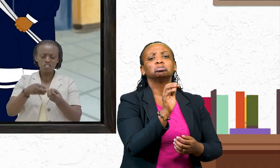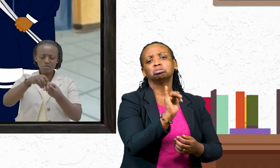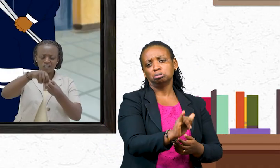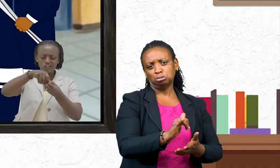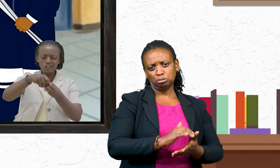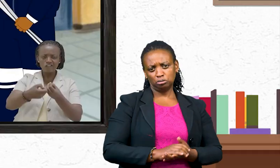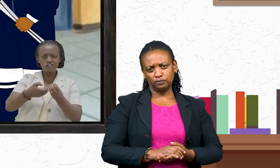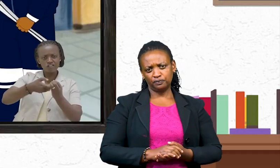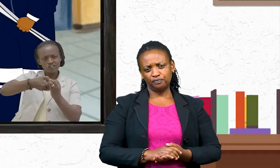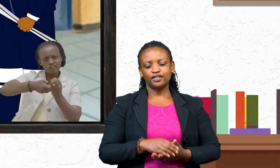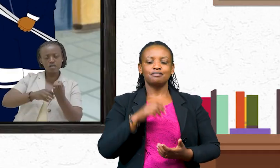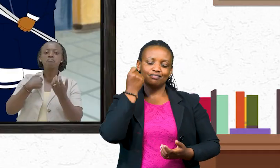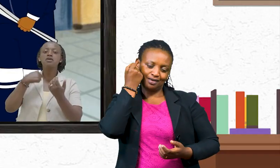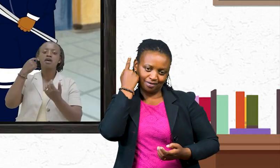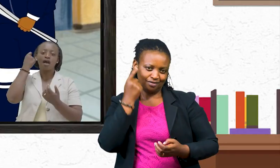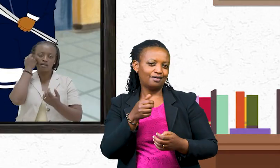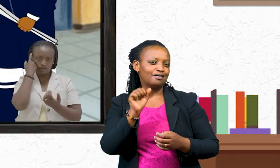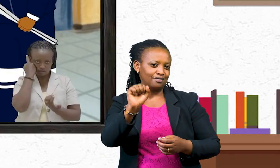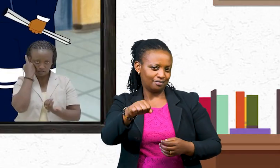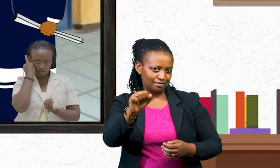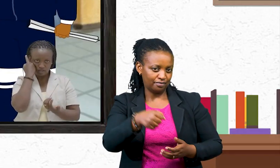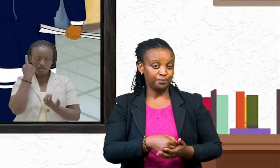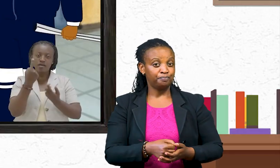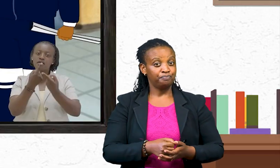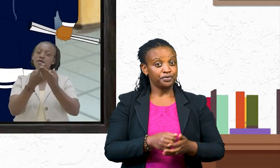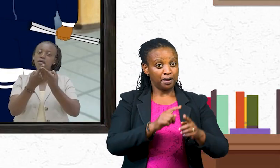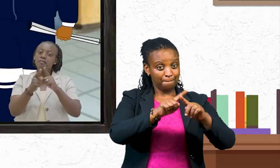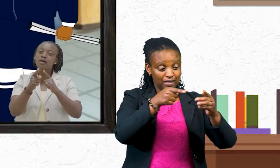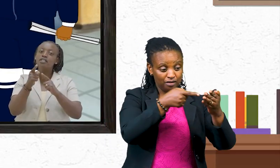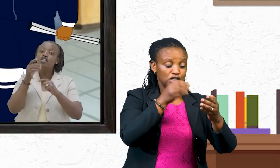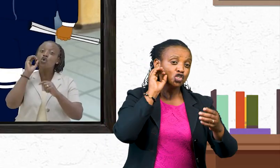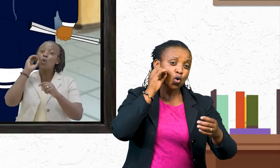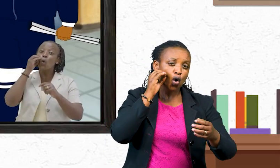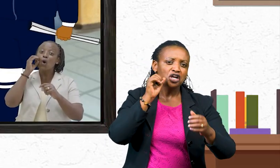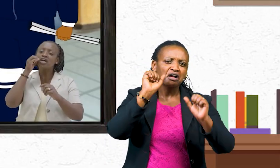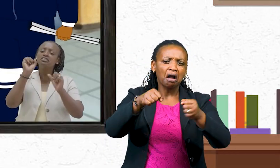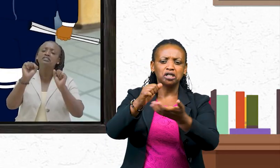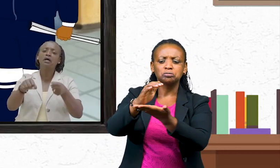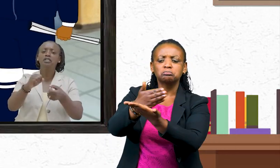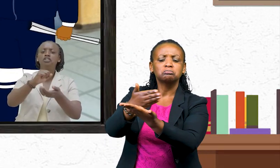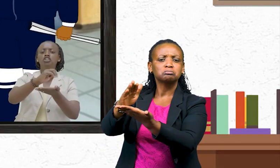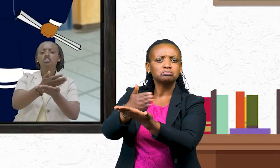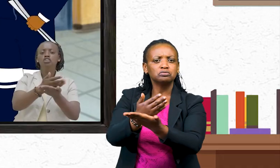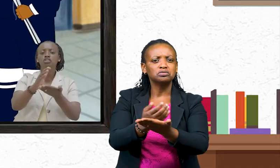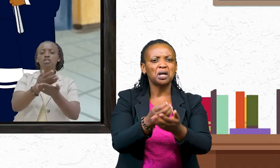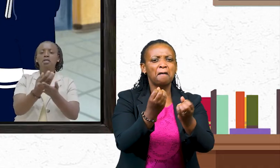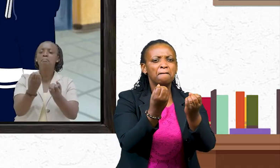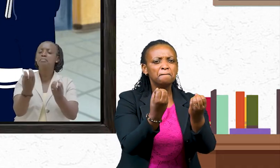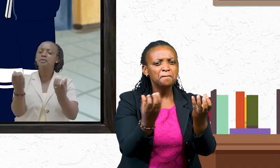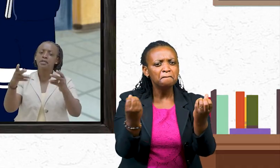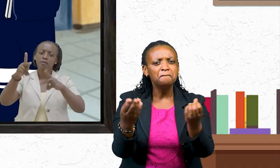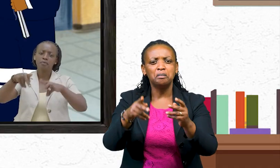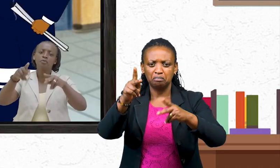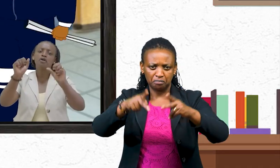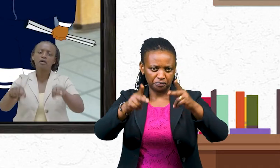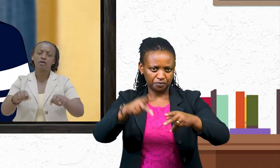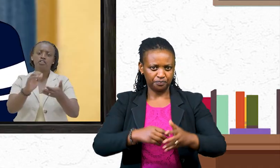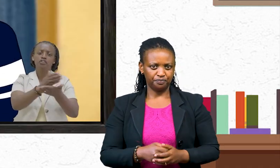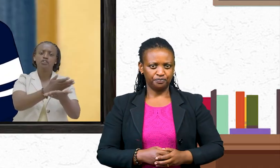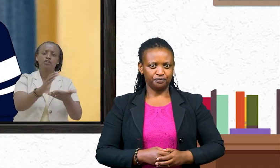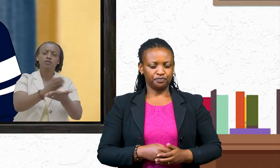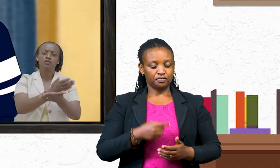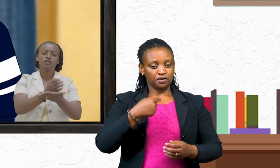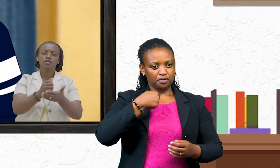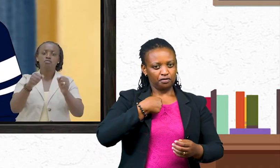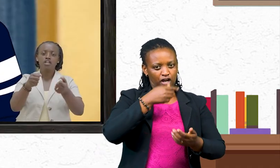left. I understand. But this orange can be shared by many people.